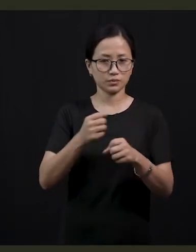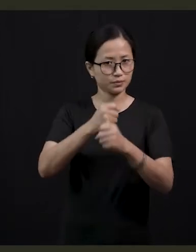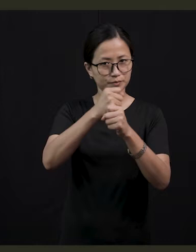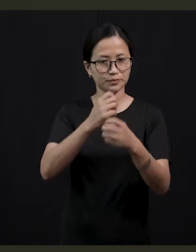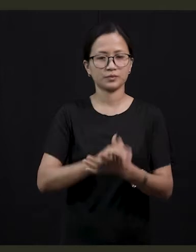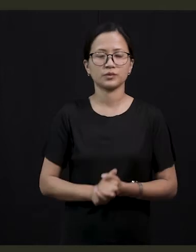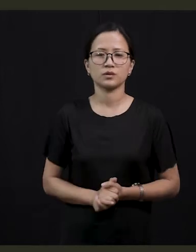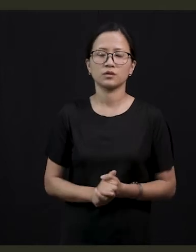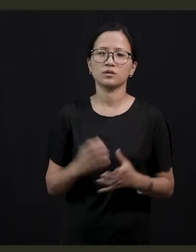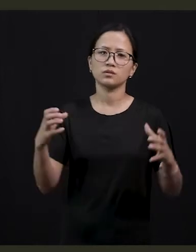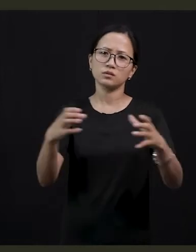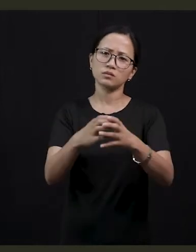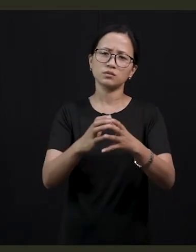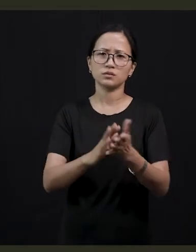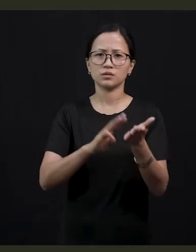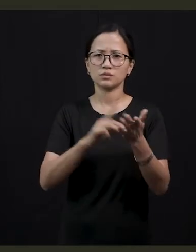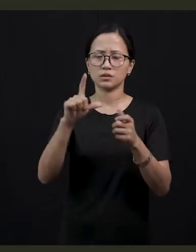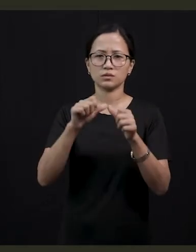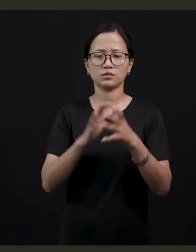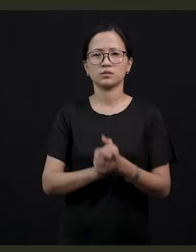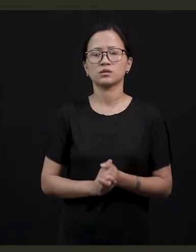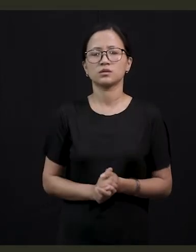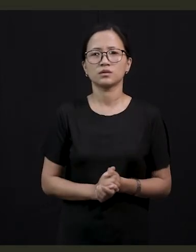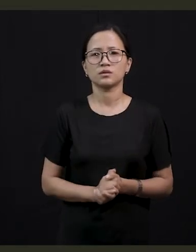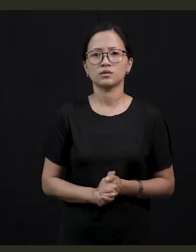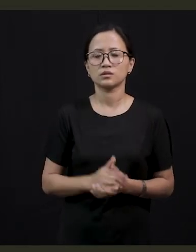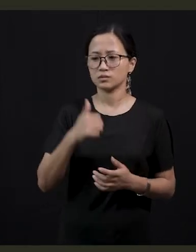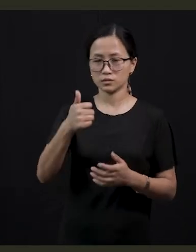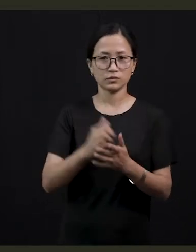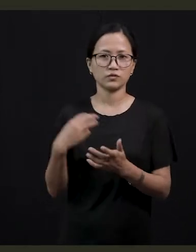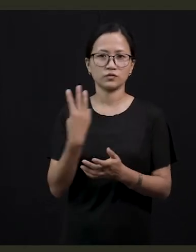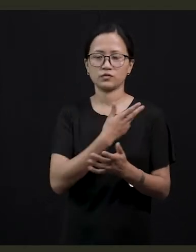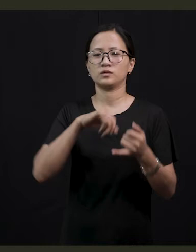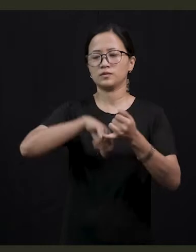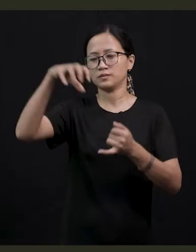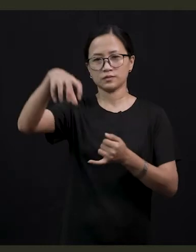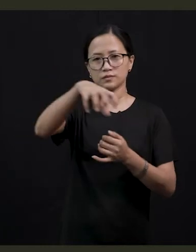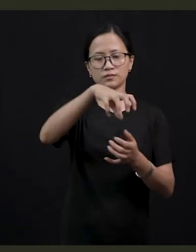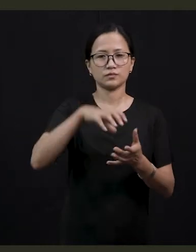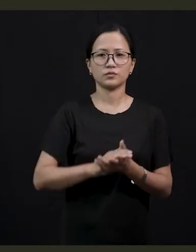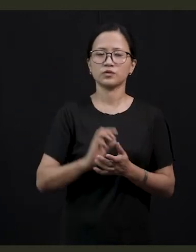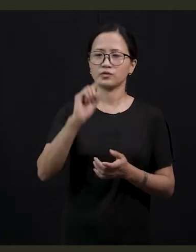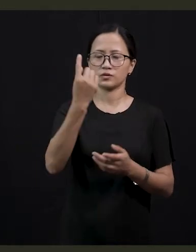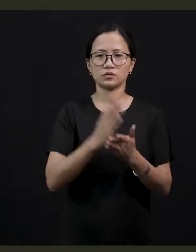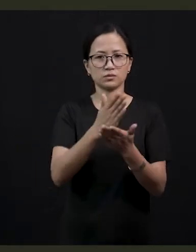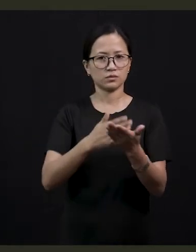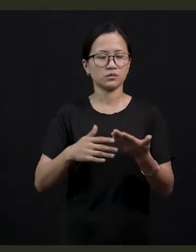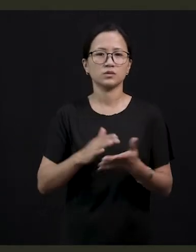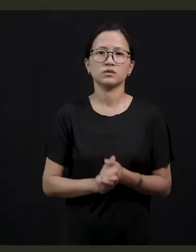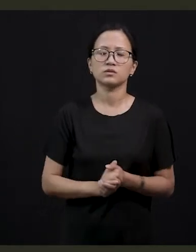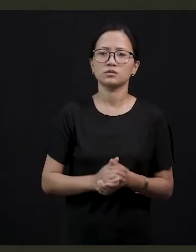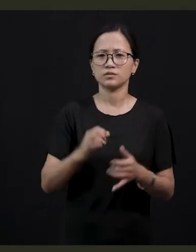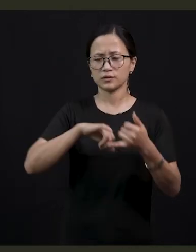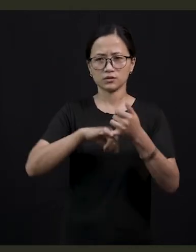all the MLAs gather to make and discuss laws which are good for our state. So that's the first part or